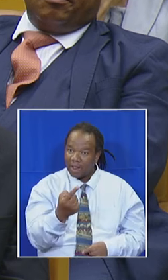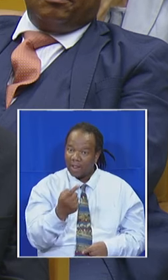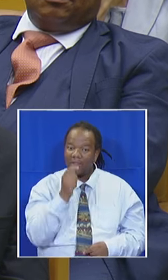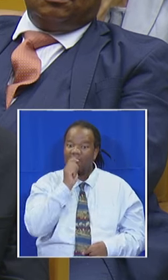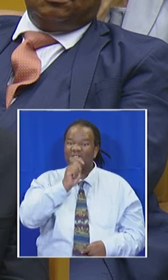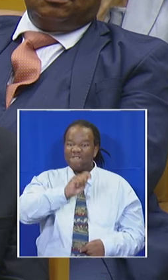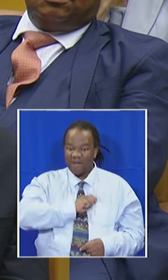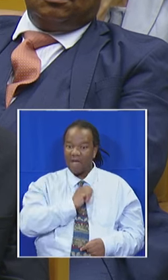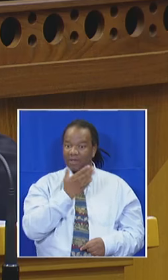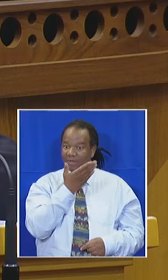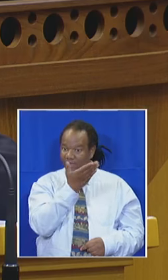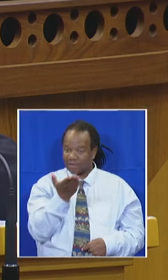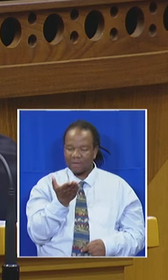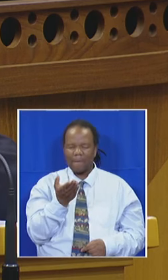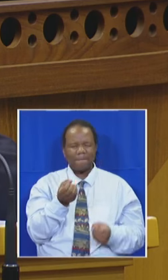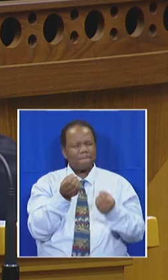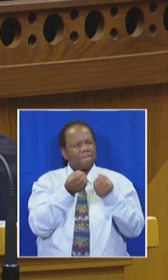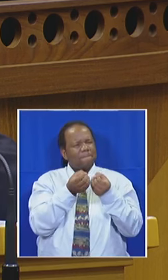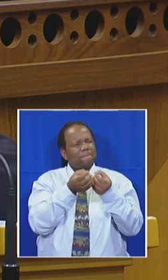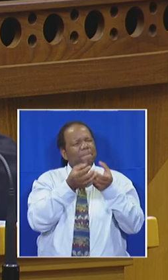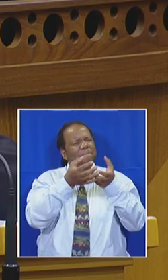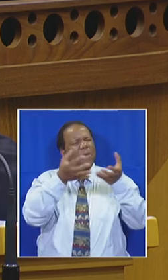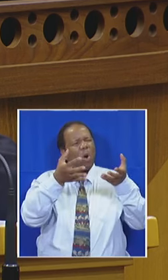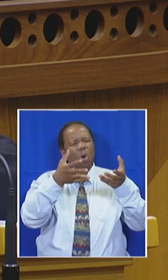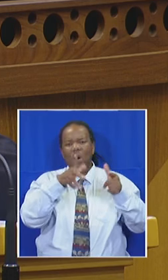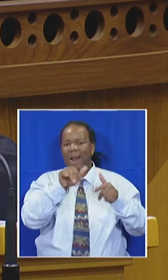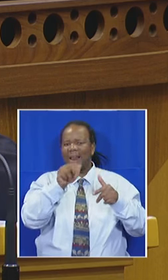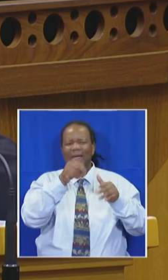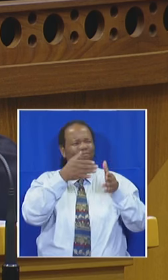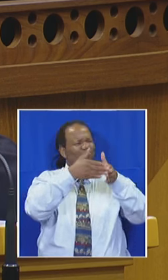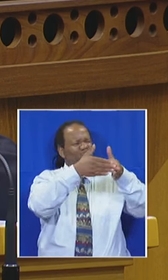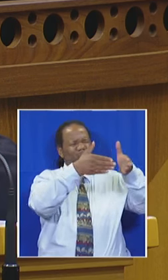that massive stretches of land